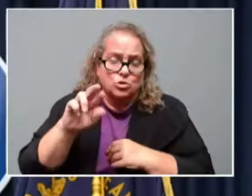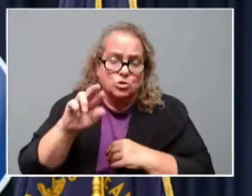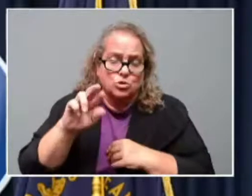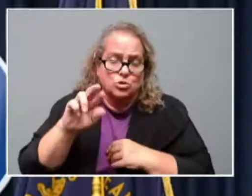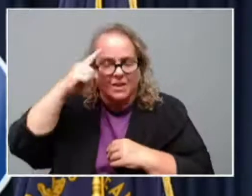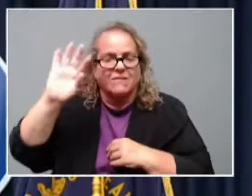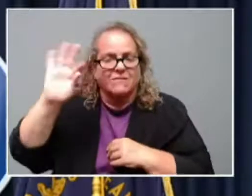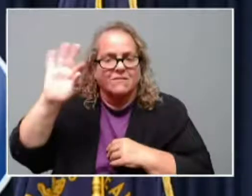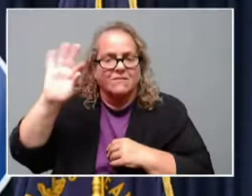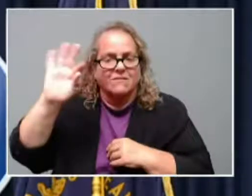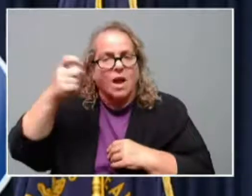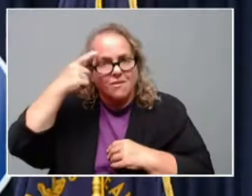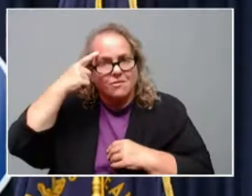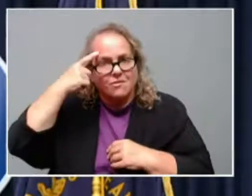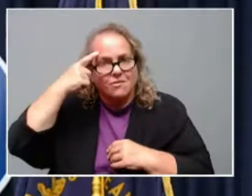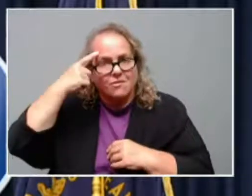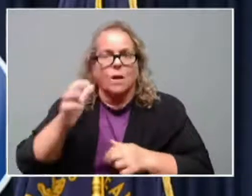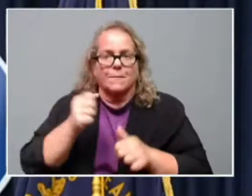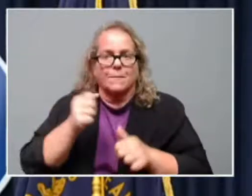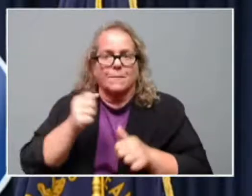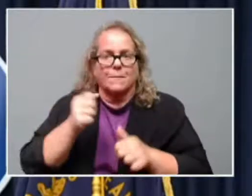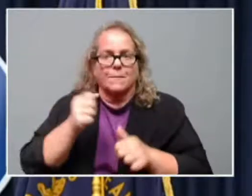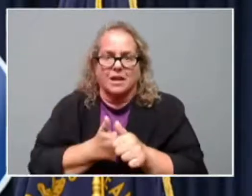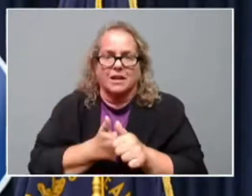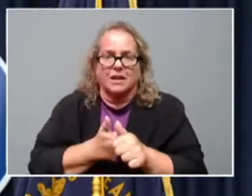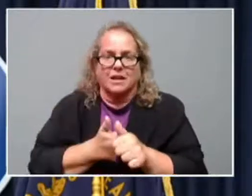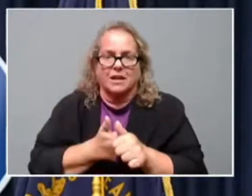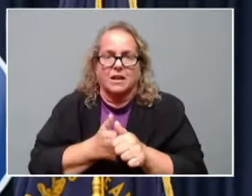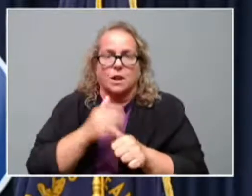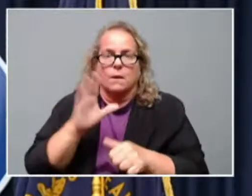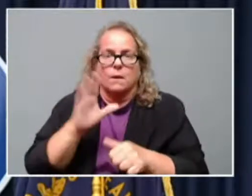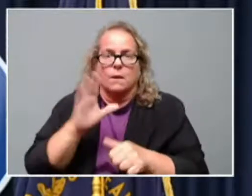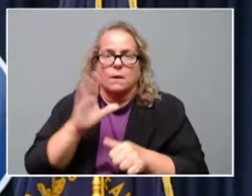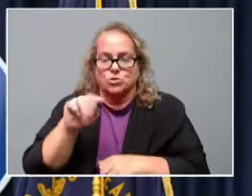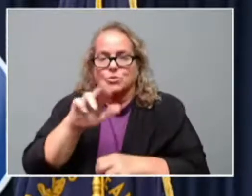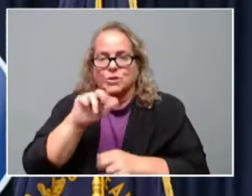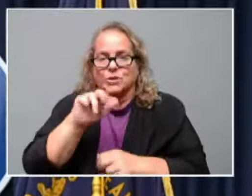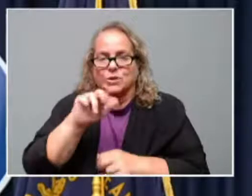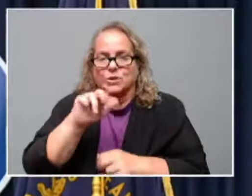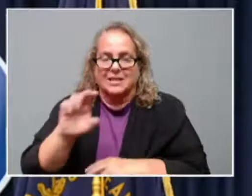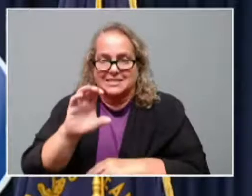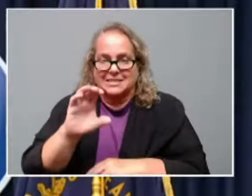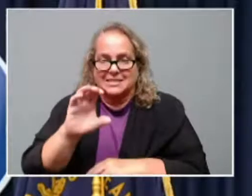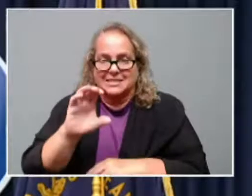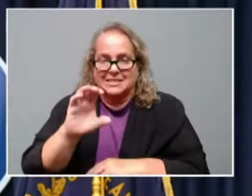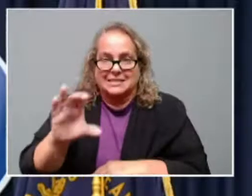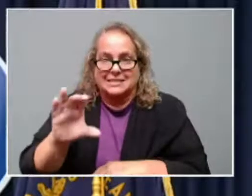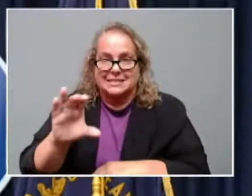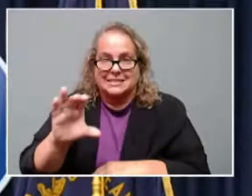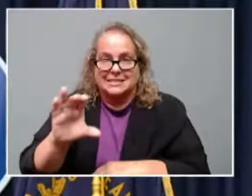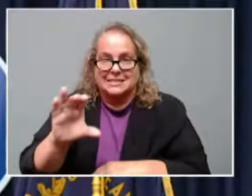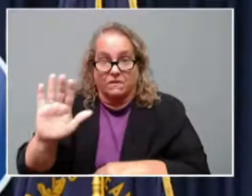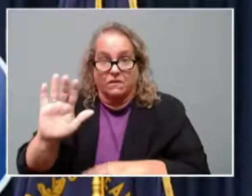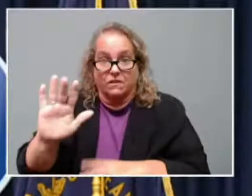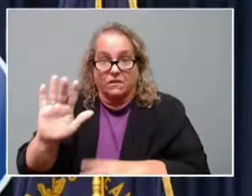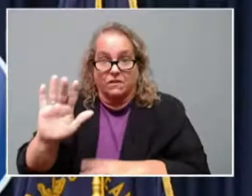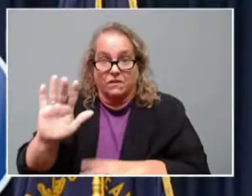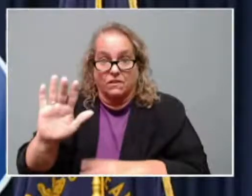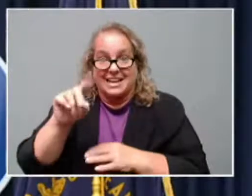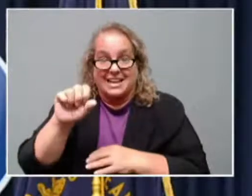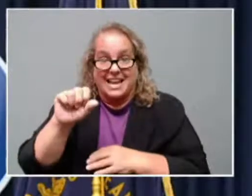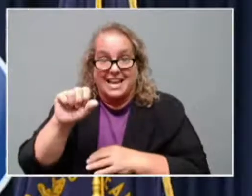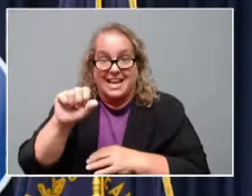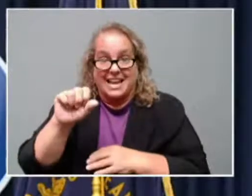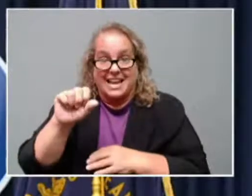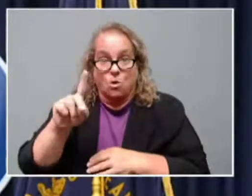be tracking that. You can get on the CDC dashboard right now and see Kentuckians with the second shot and